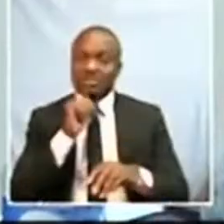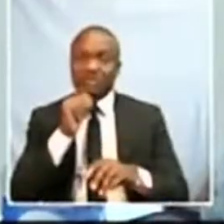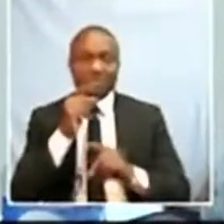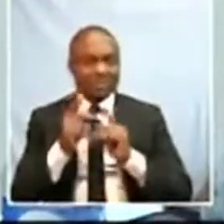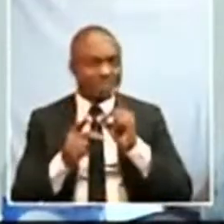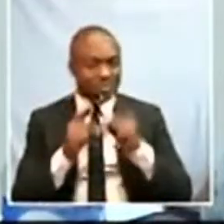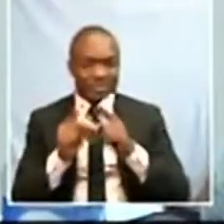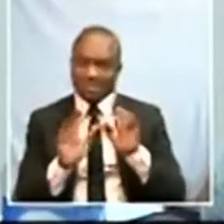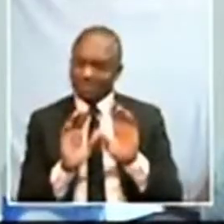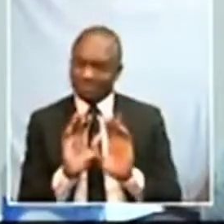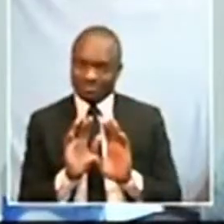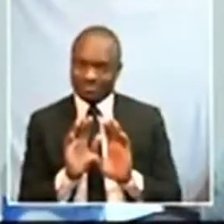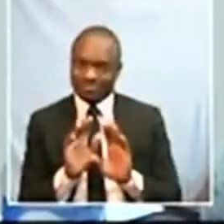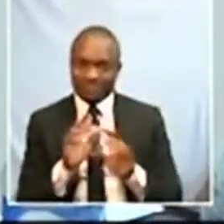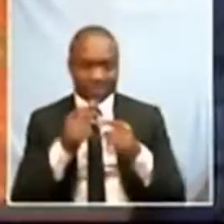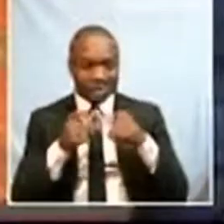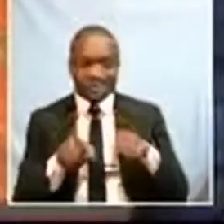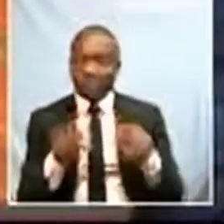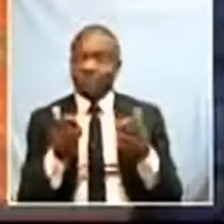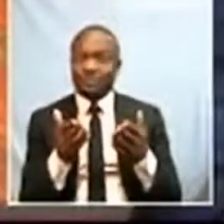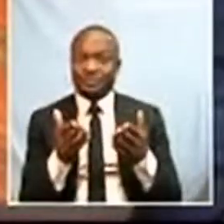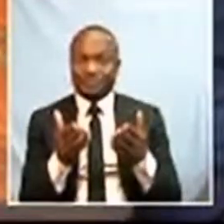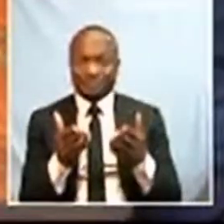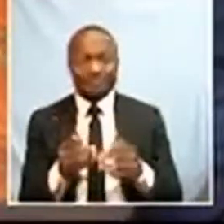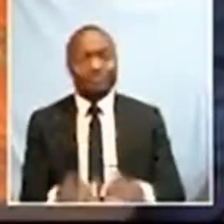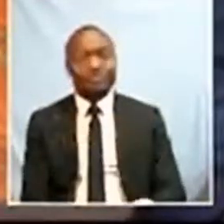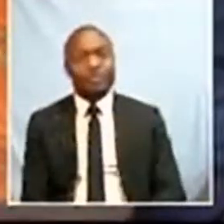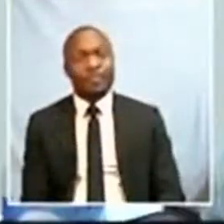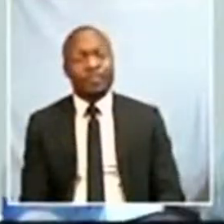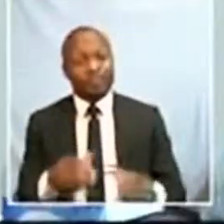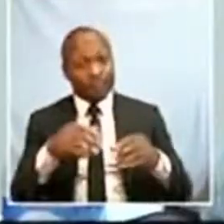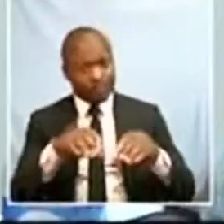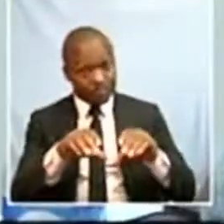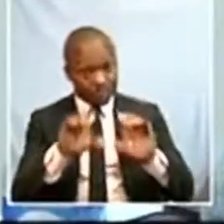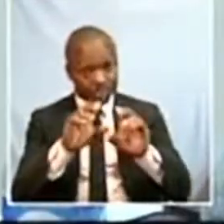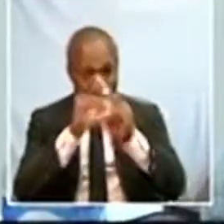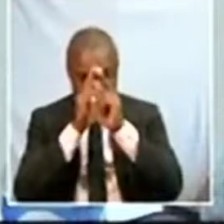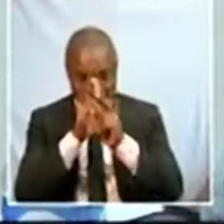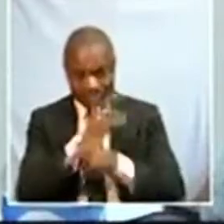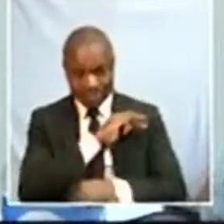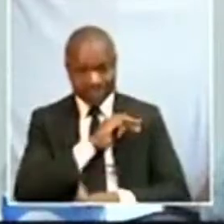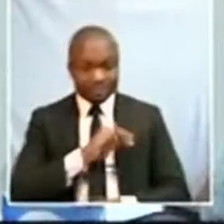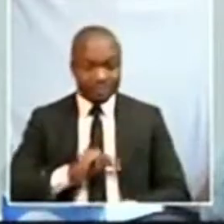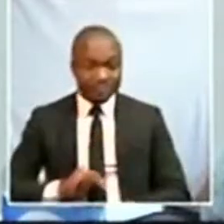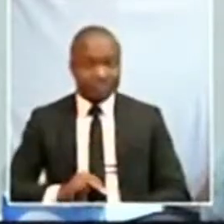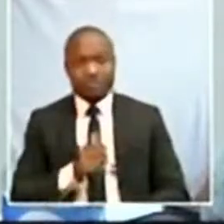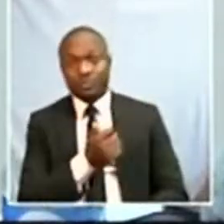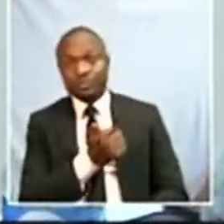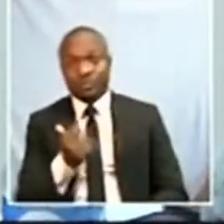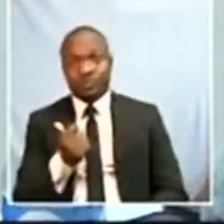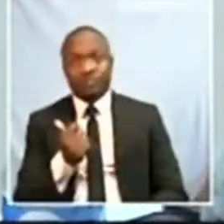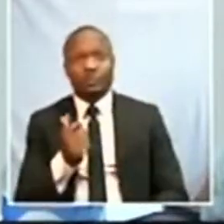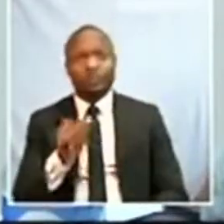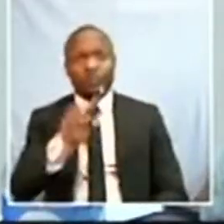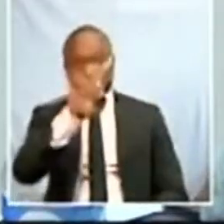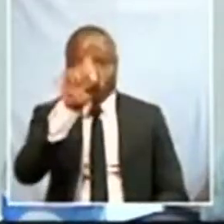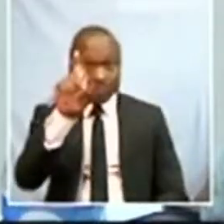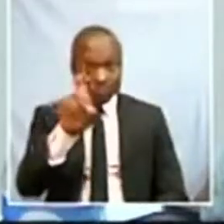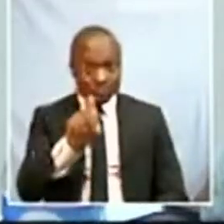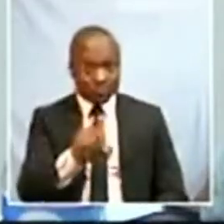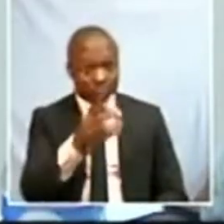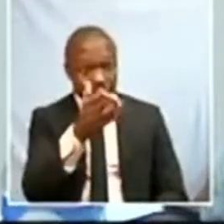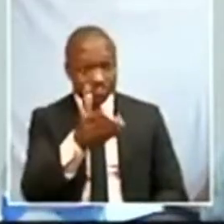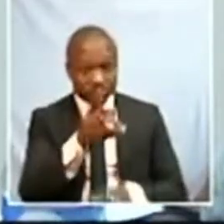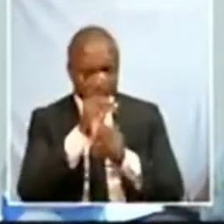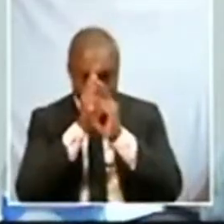process. No, it wasn't Chair. done. No, we did not. We make progress, honorable members. Any other point of clarification? Yes,